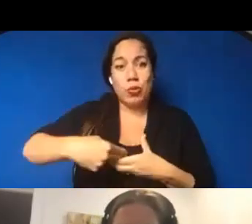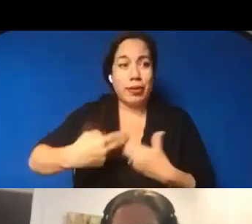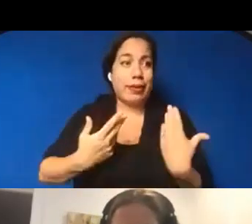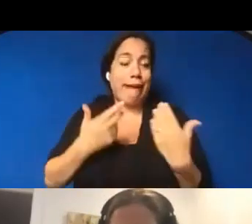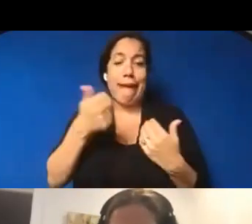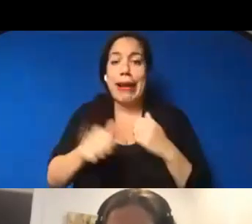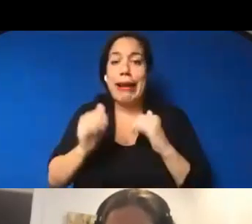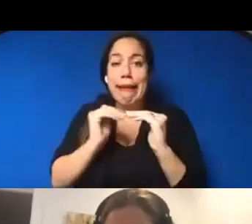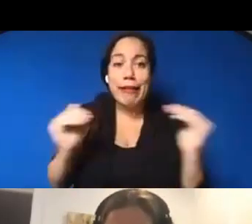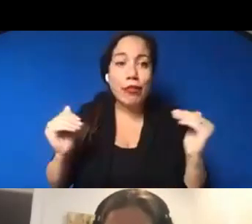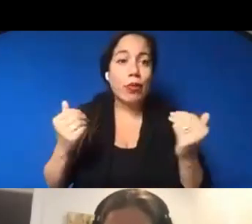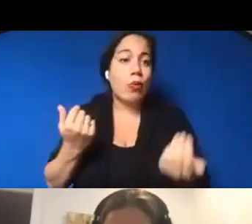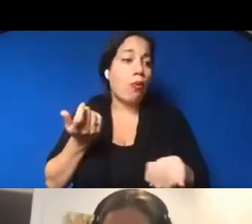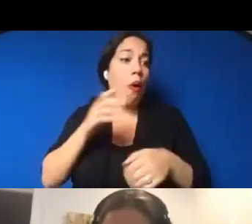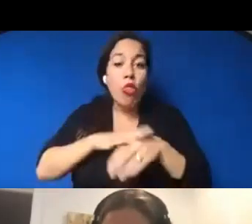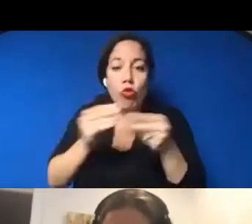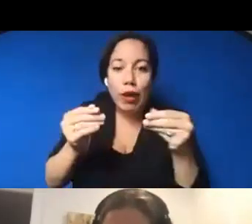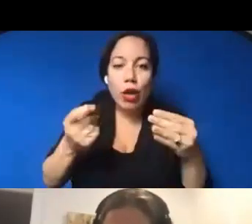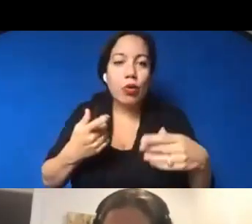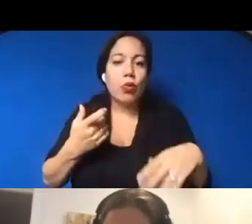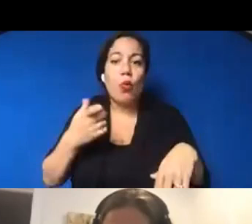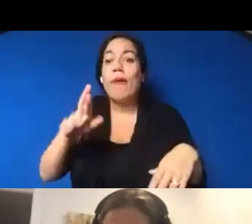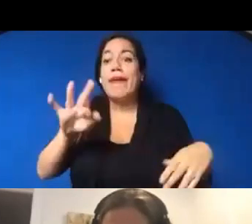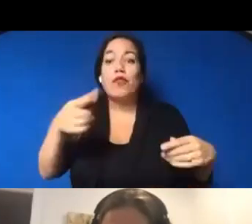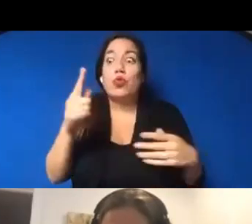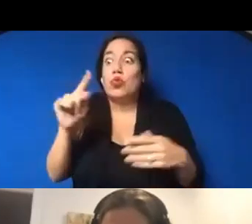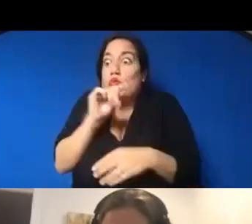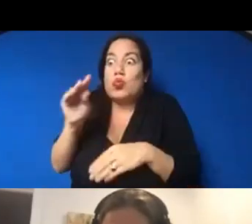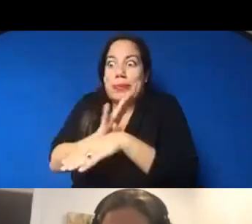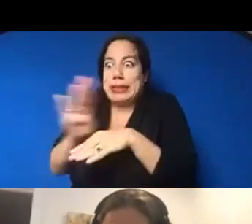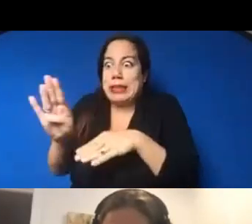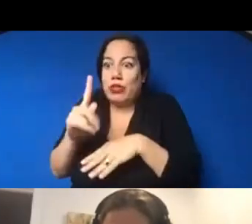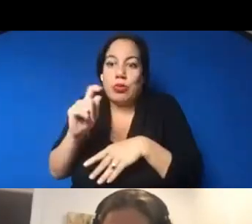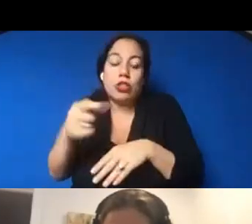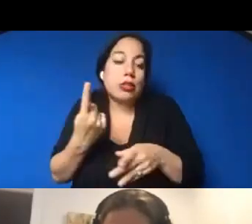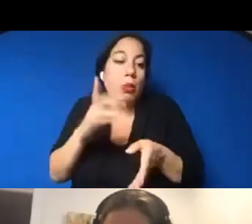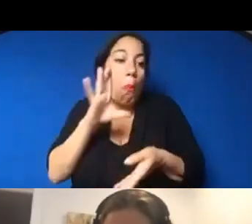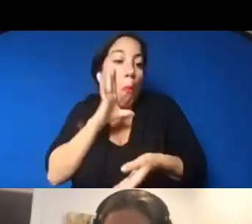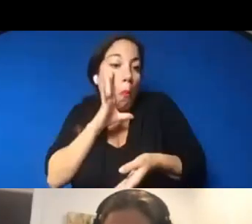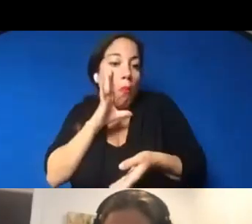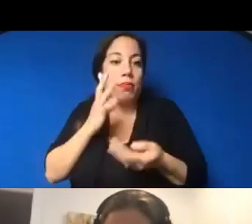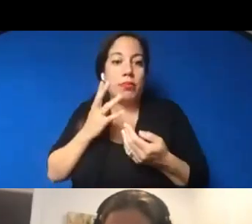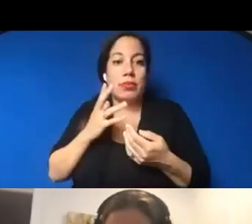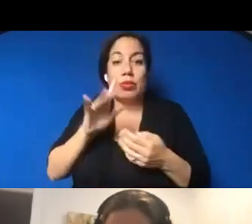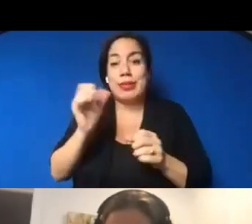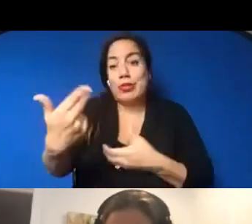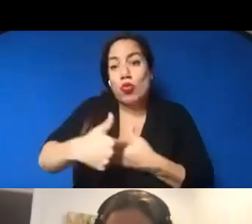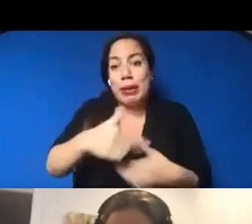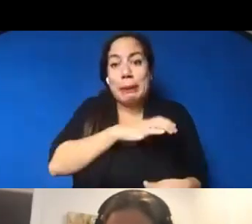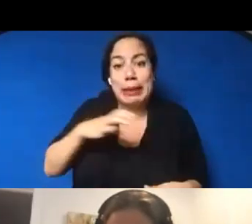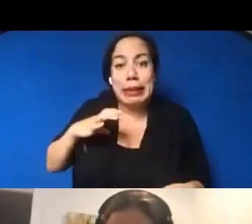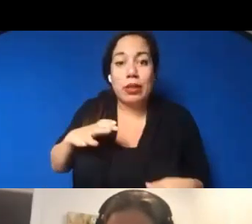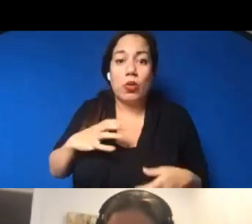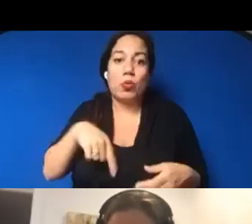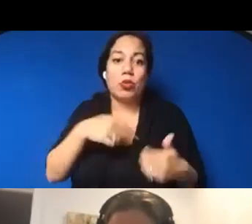we understand you're on the ground. We can just keep you in the loop, or you can join one of the committees. But what we're trying to do is create a